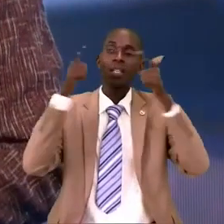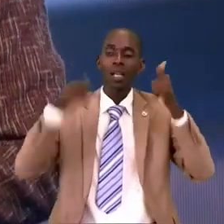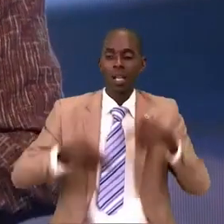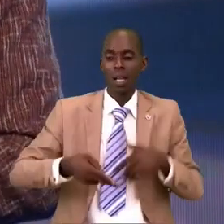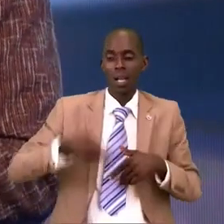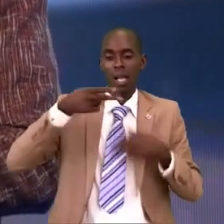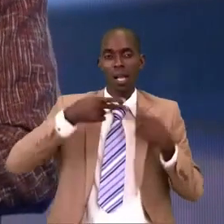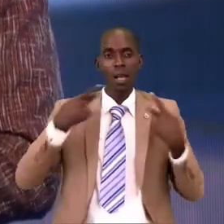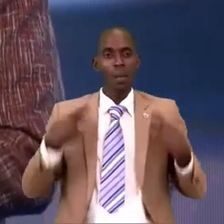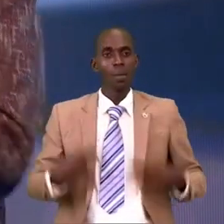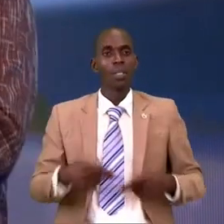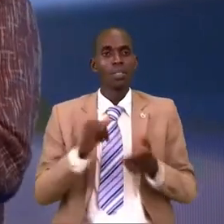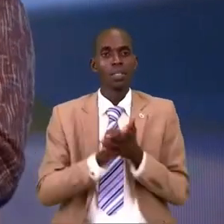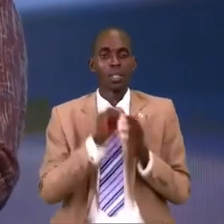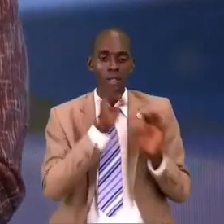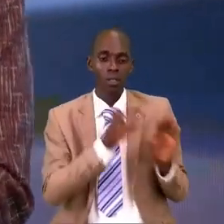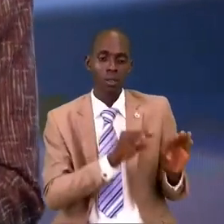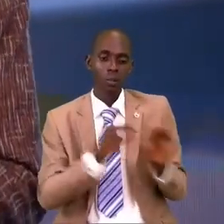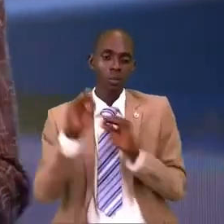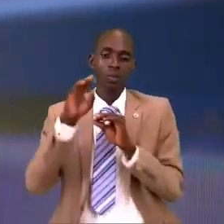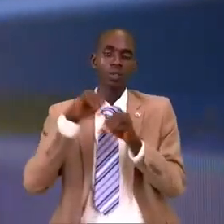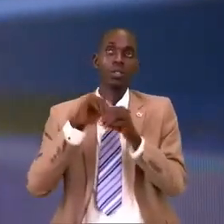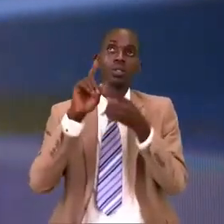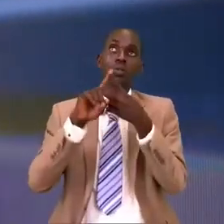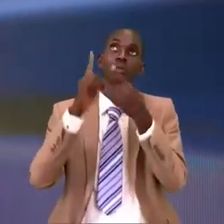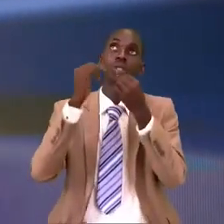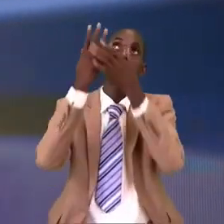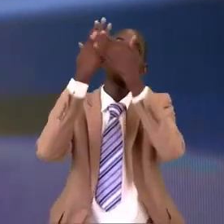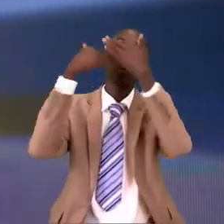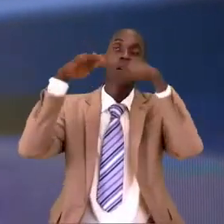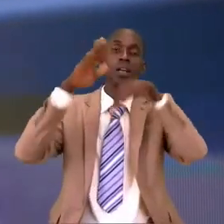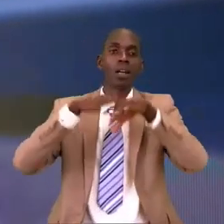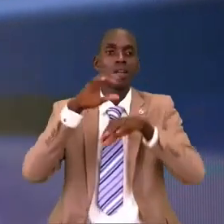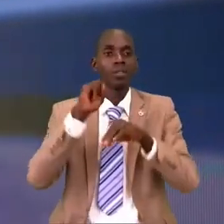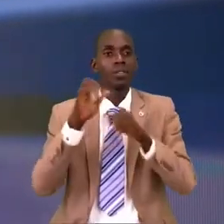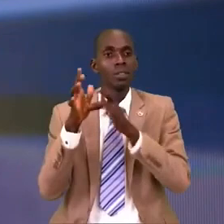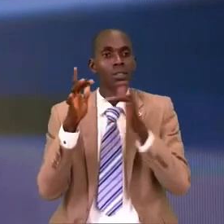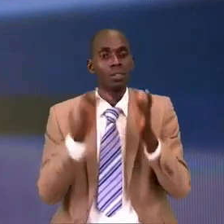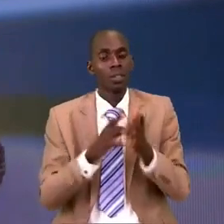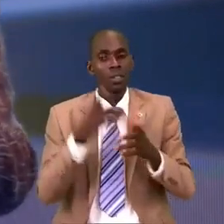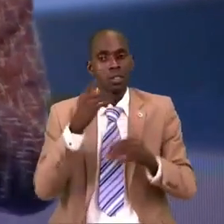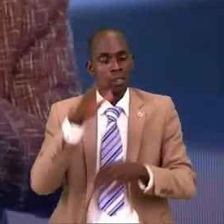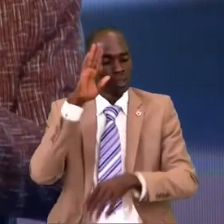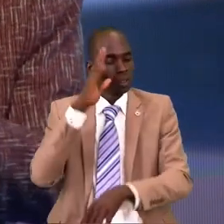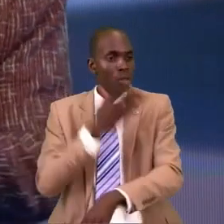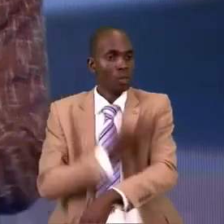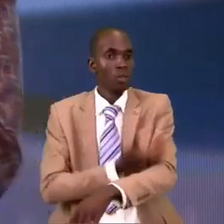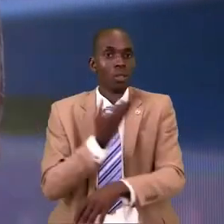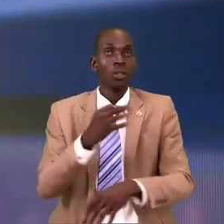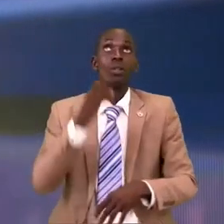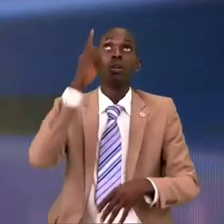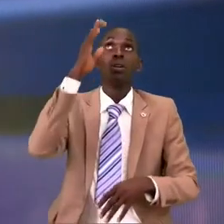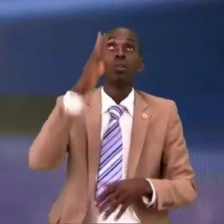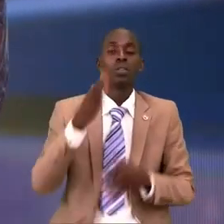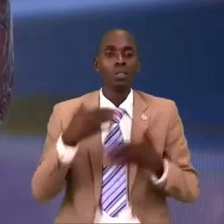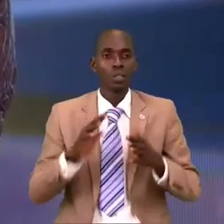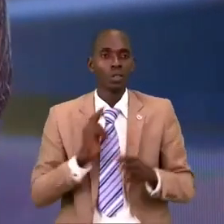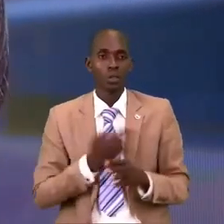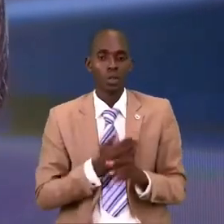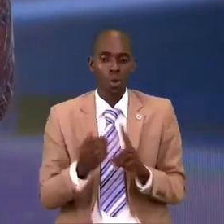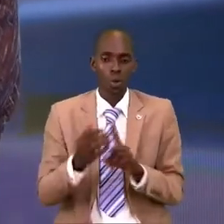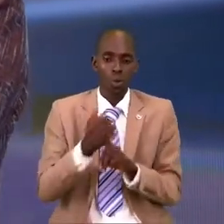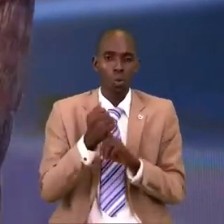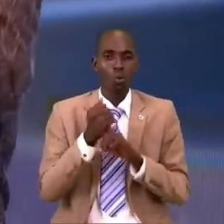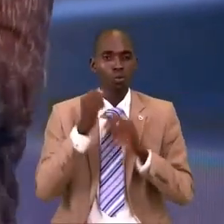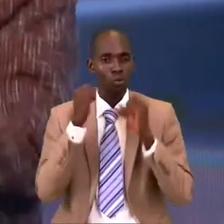us hold fast our profession. Look at verse 15. In verse 15, for we have not an high